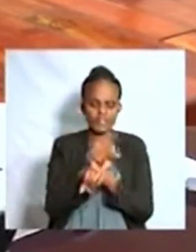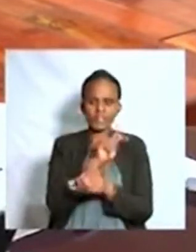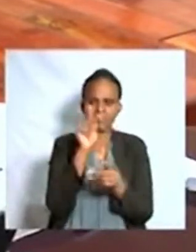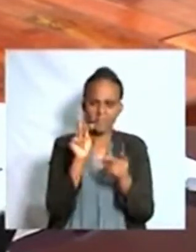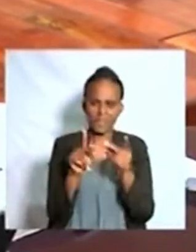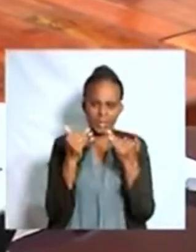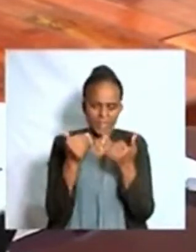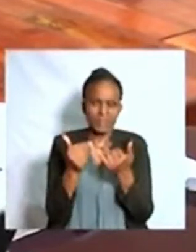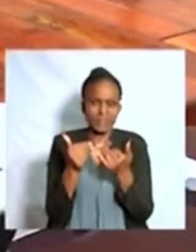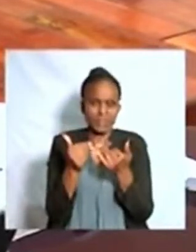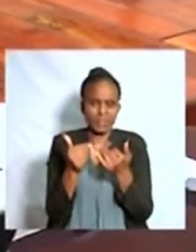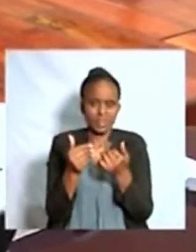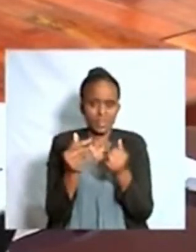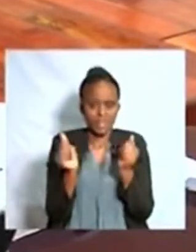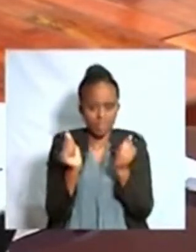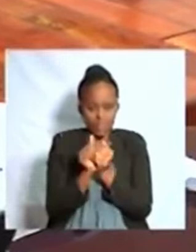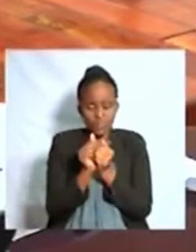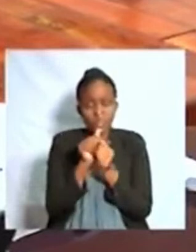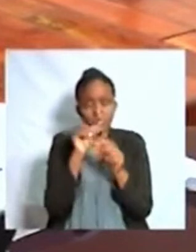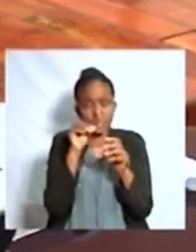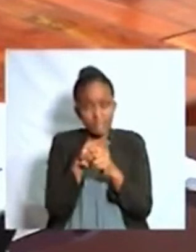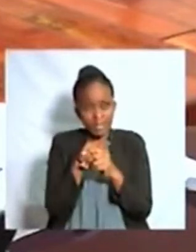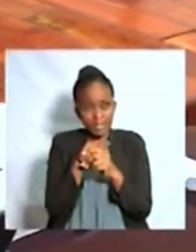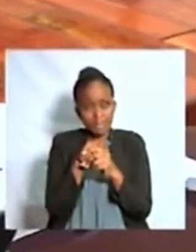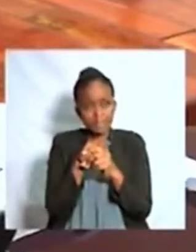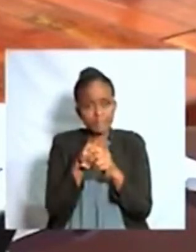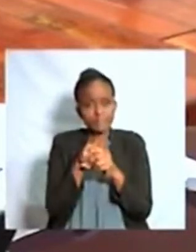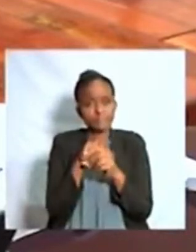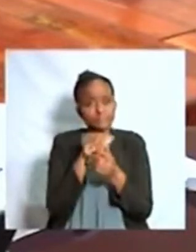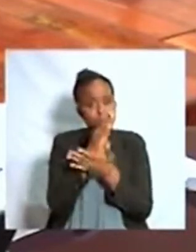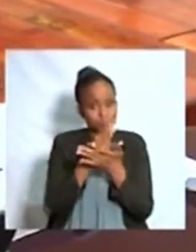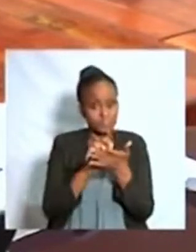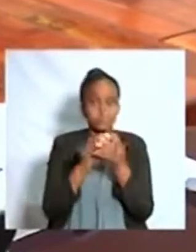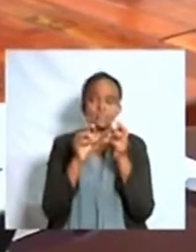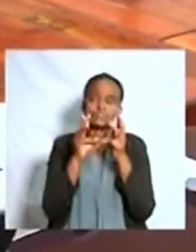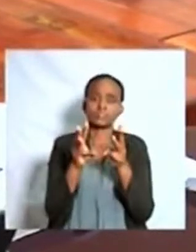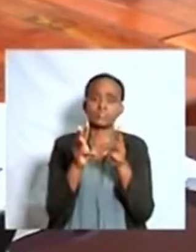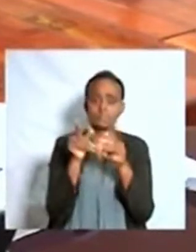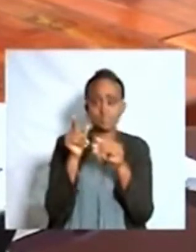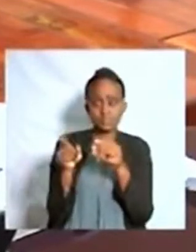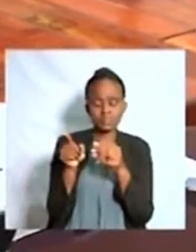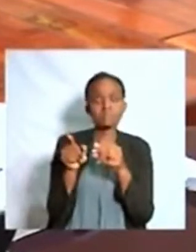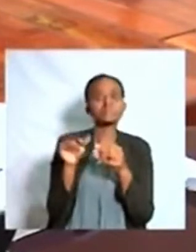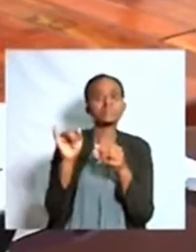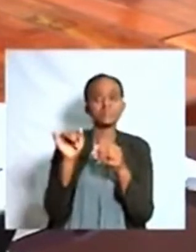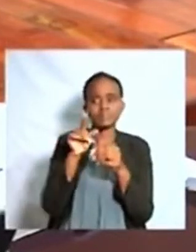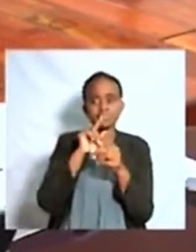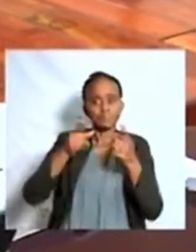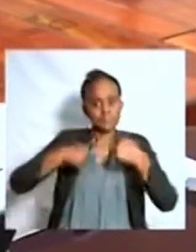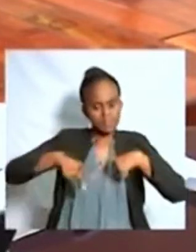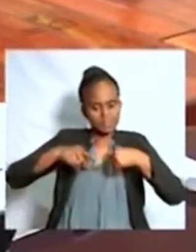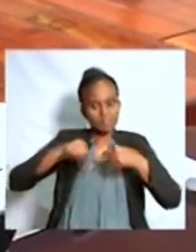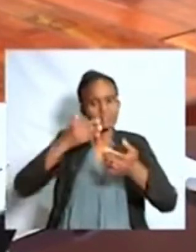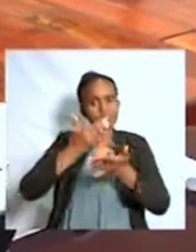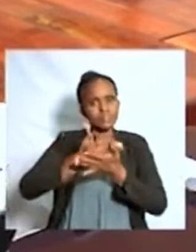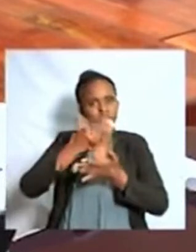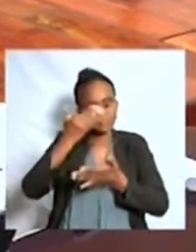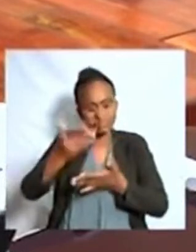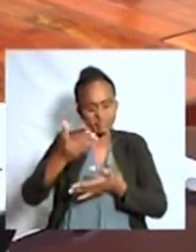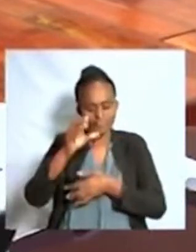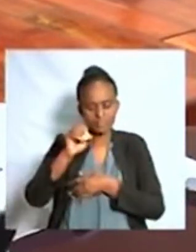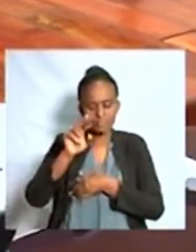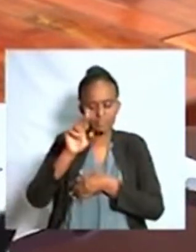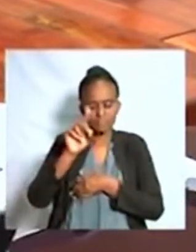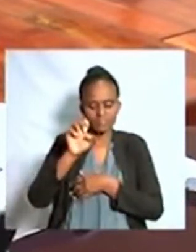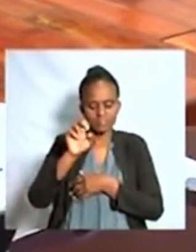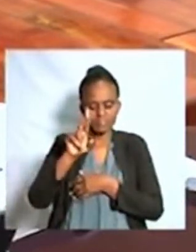are falling within a certain parameter, it had been the practice that a local purchase order would suffice. But